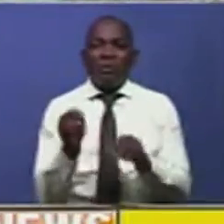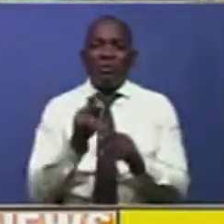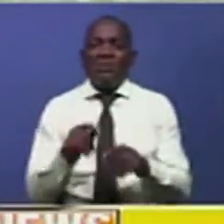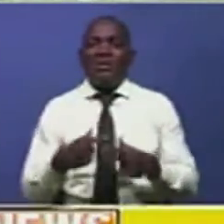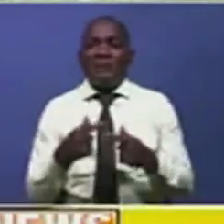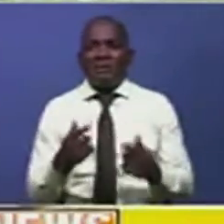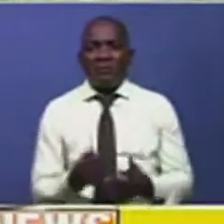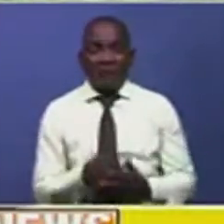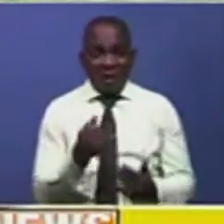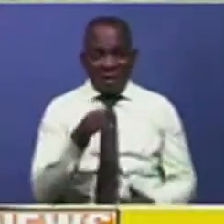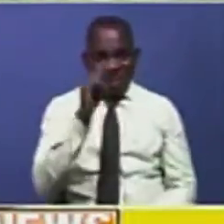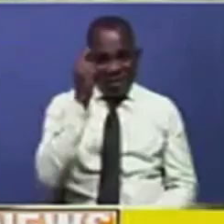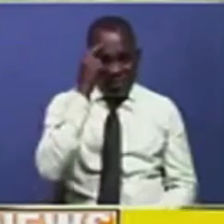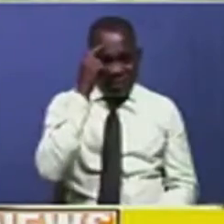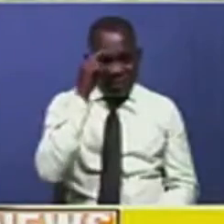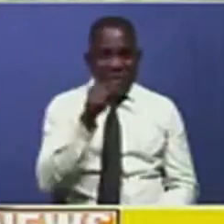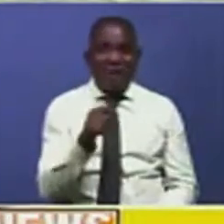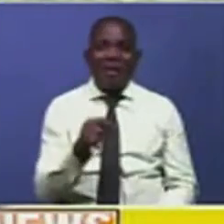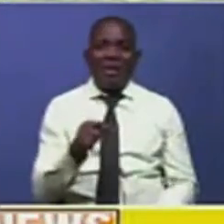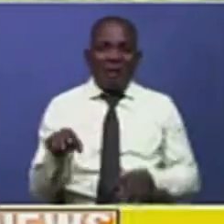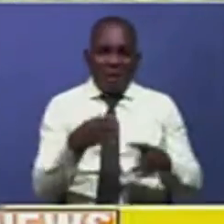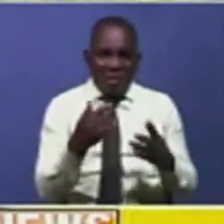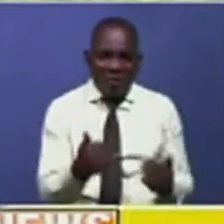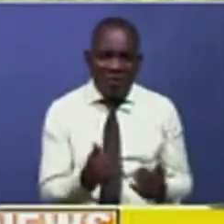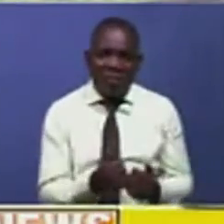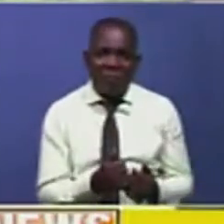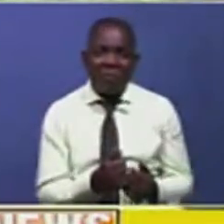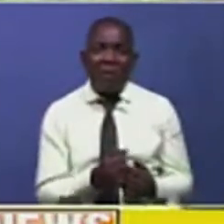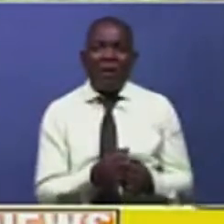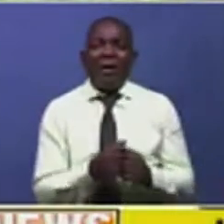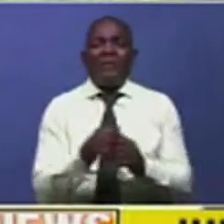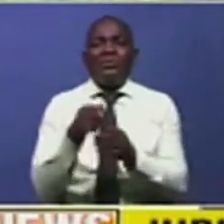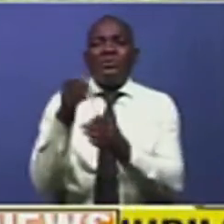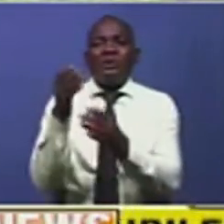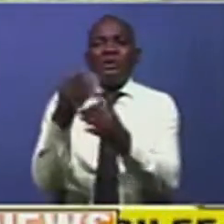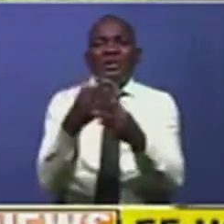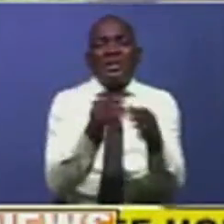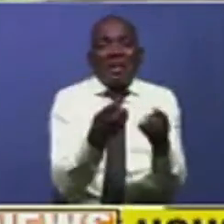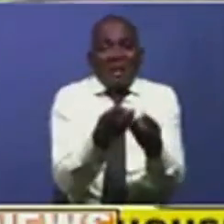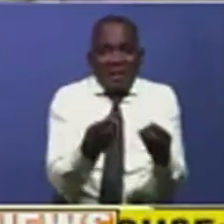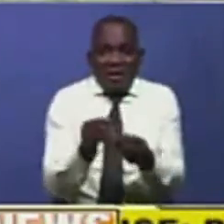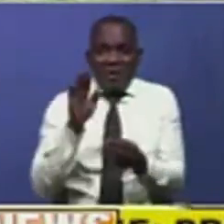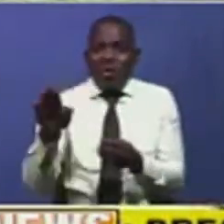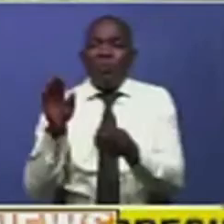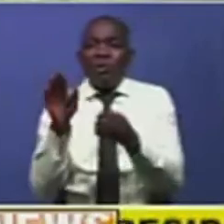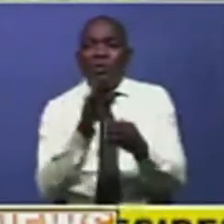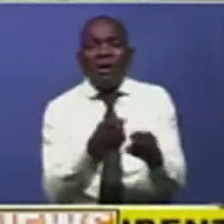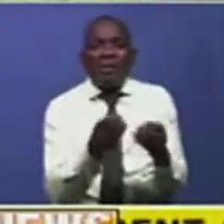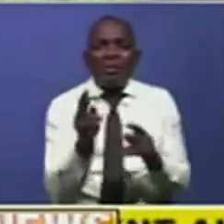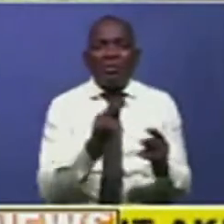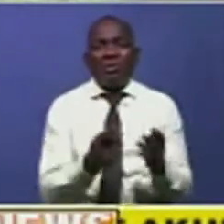issues. Government to take immediate steps, demarcate the lands. This is your land. It's how many